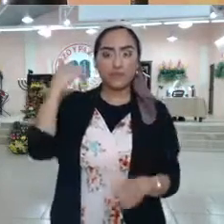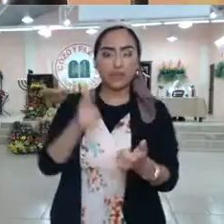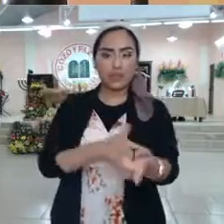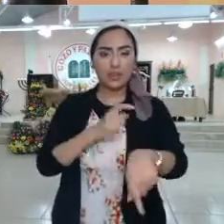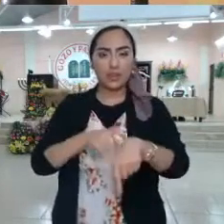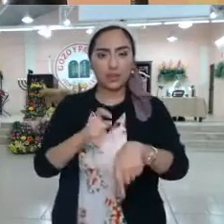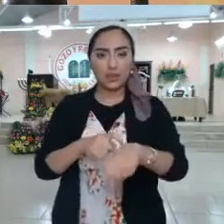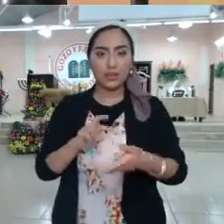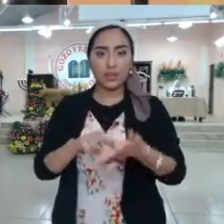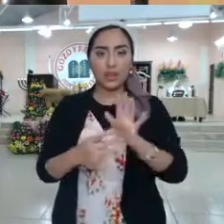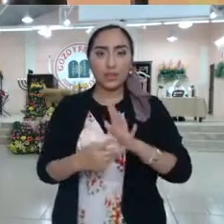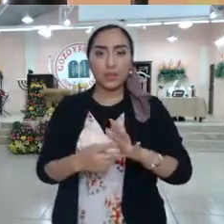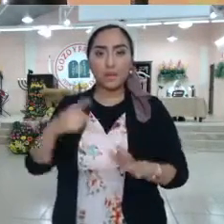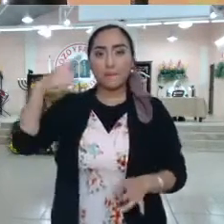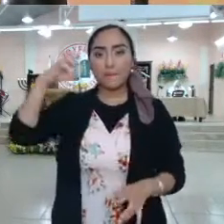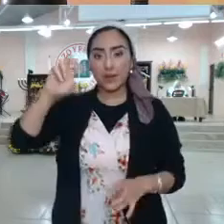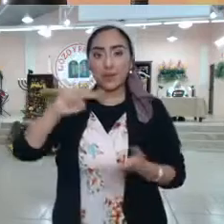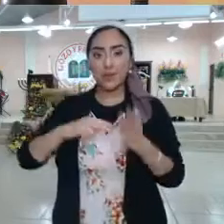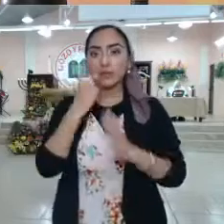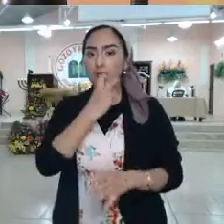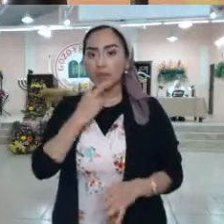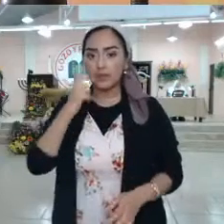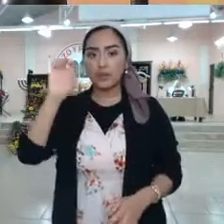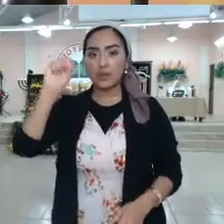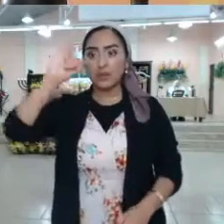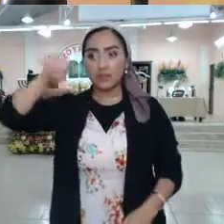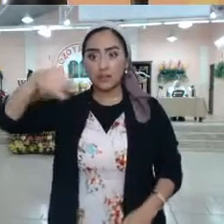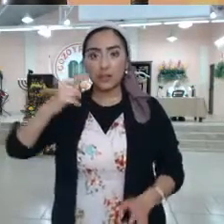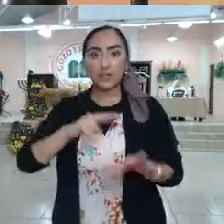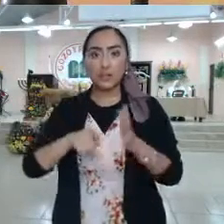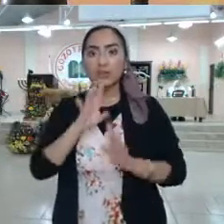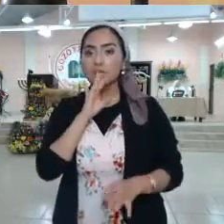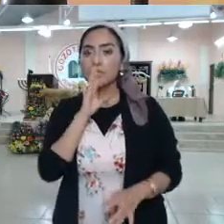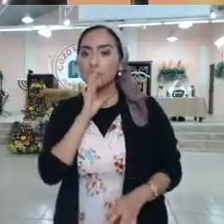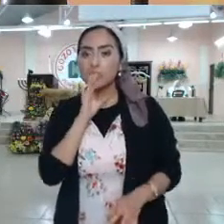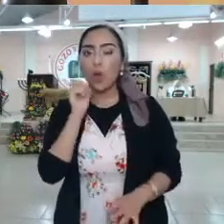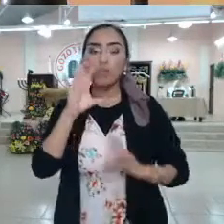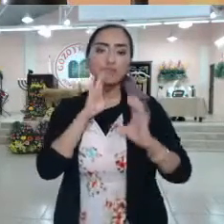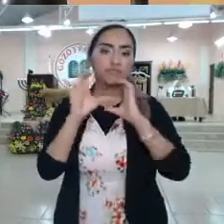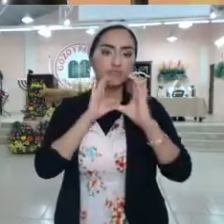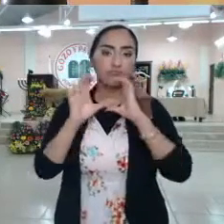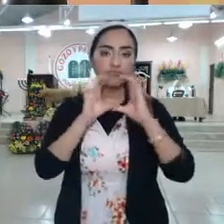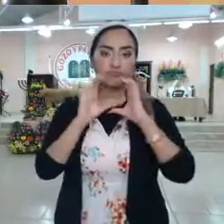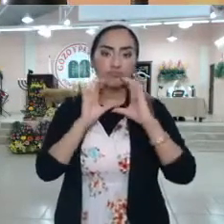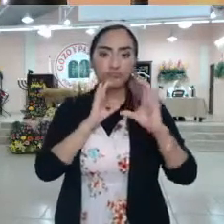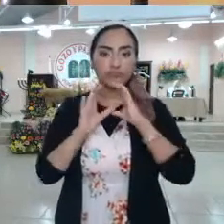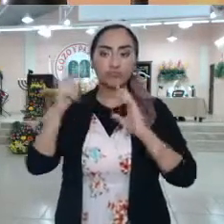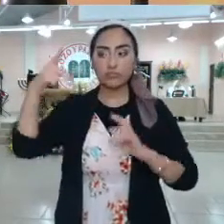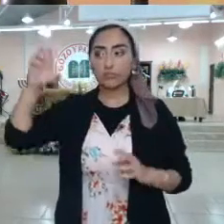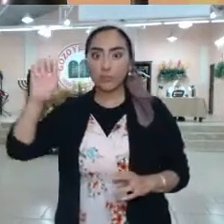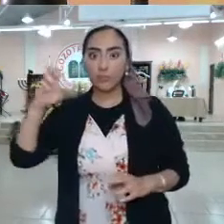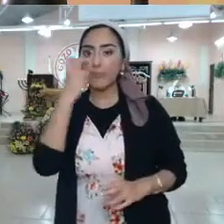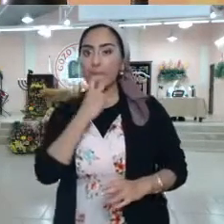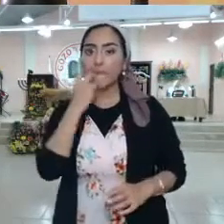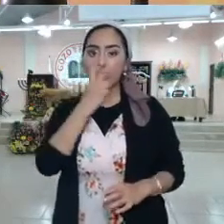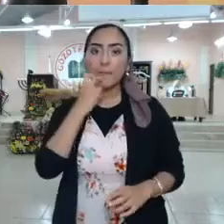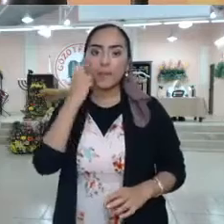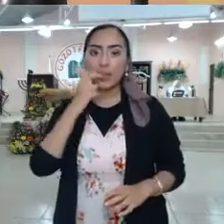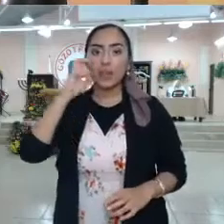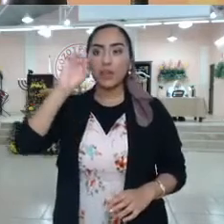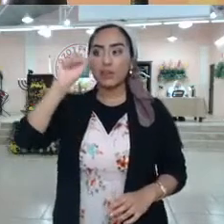ministered that some time ago. Pe means mouth, sach means to talk or to have a conversation. Pe,